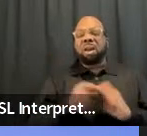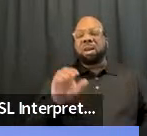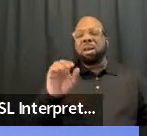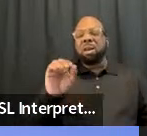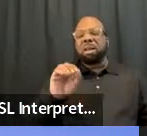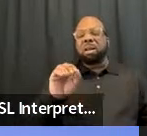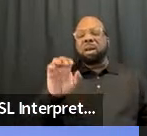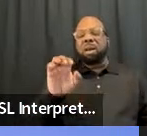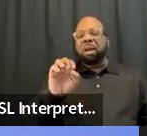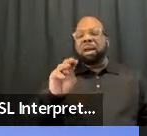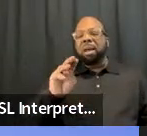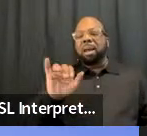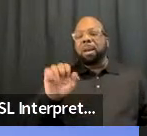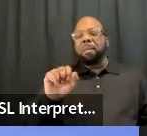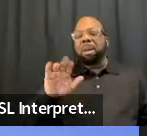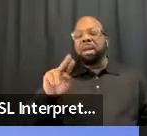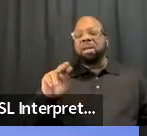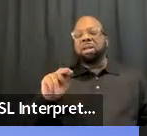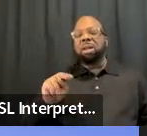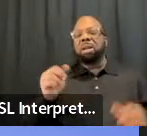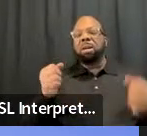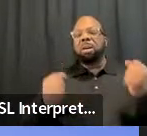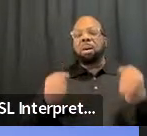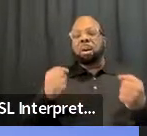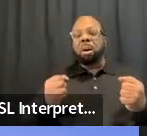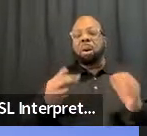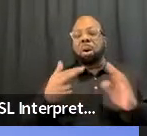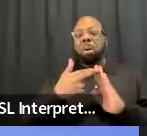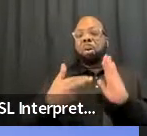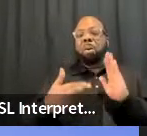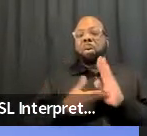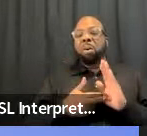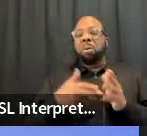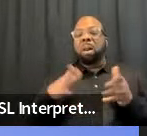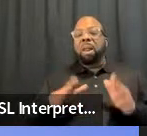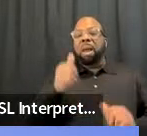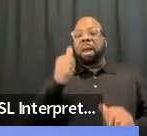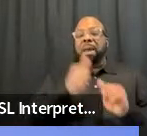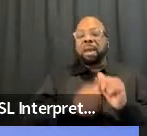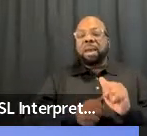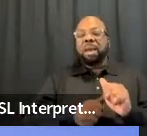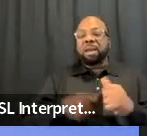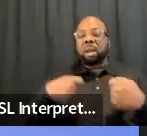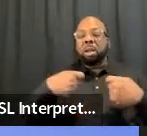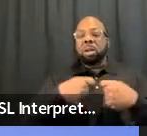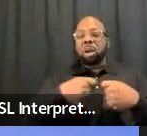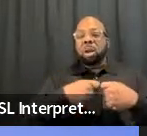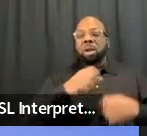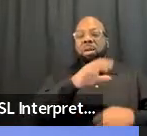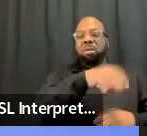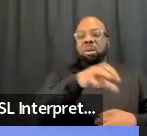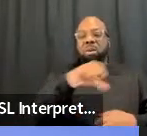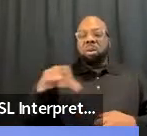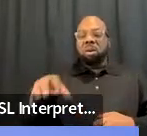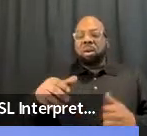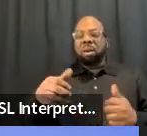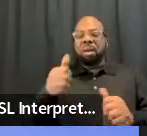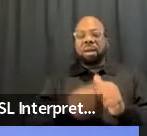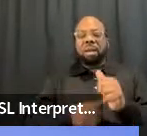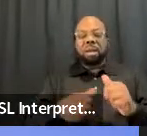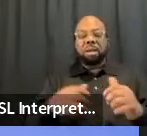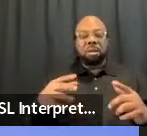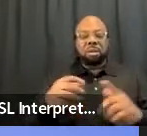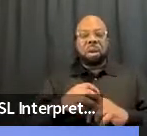vehicles. Our rule changes would make EV charging stations much easier to install in many more parts of the city, including,